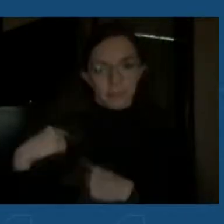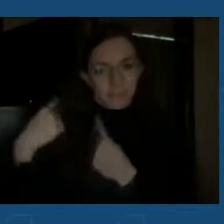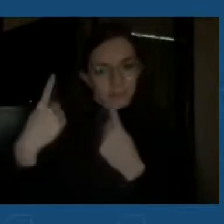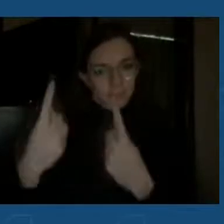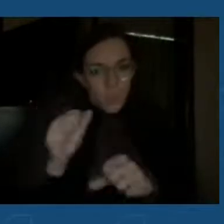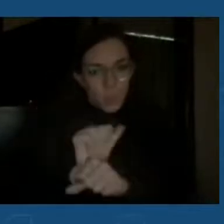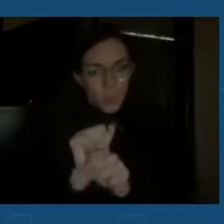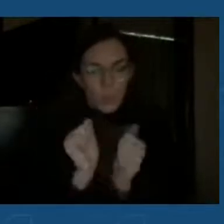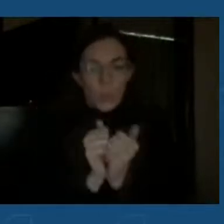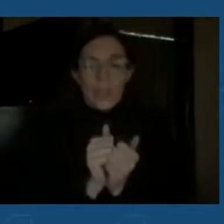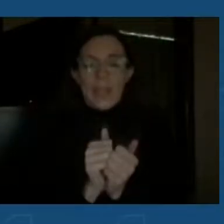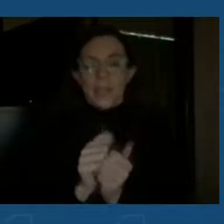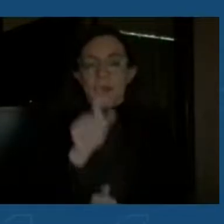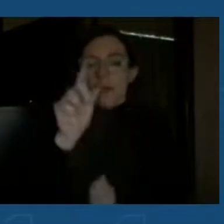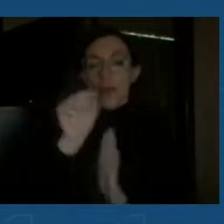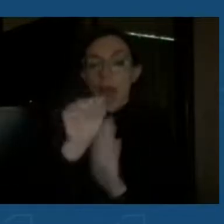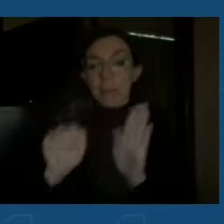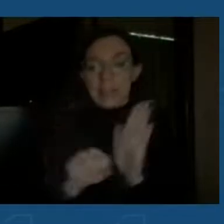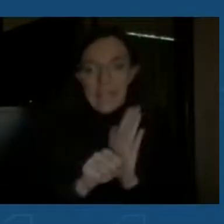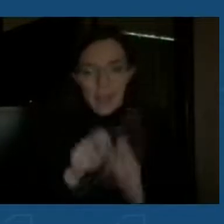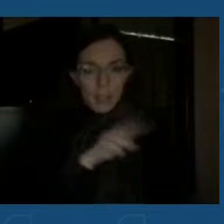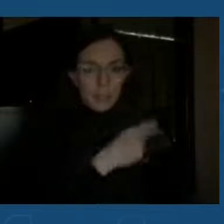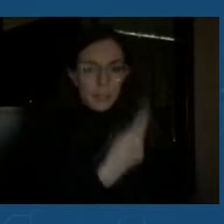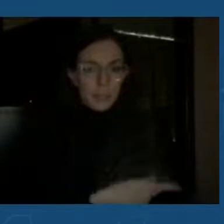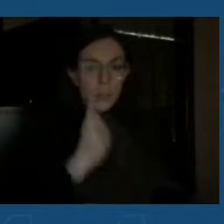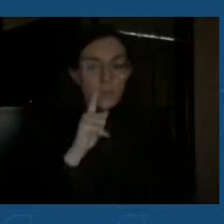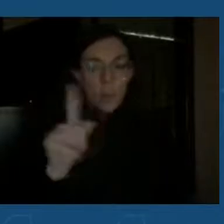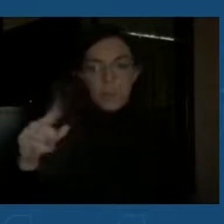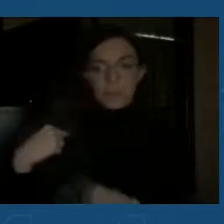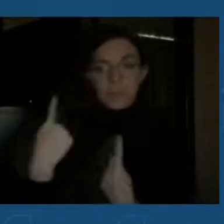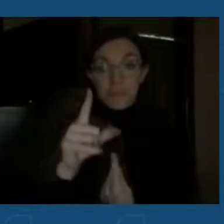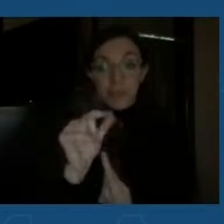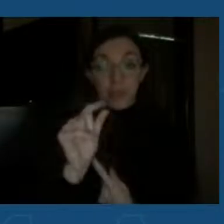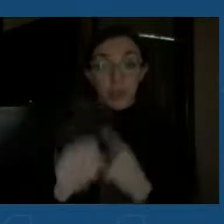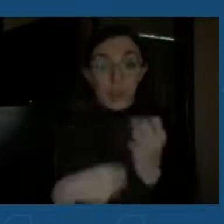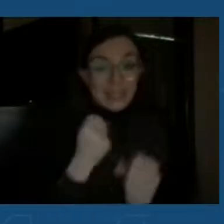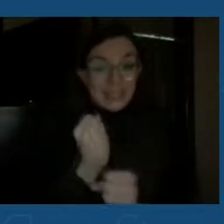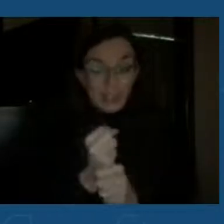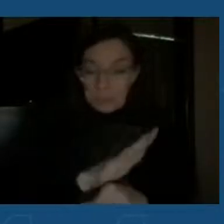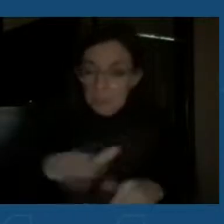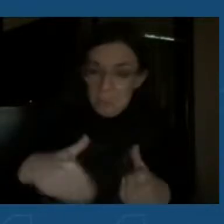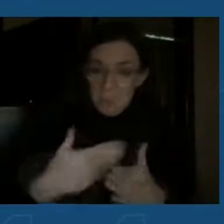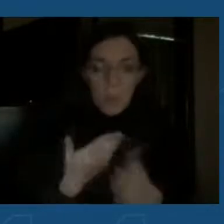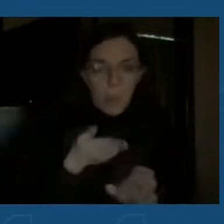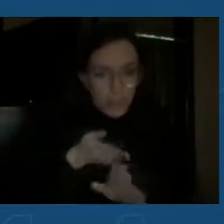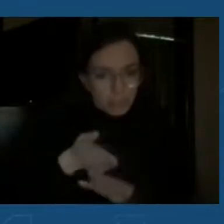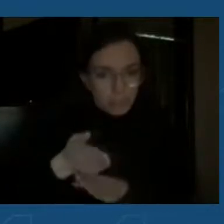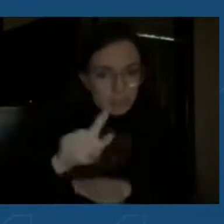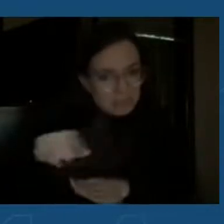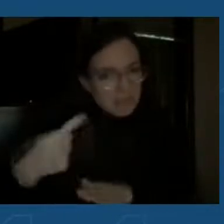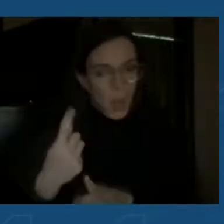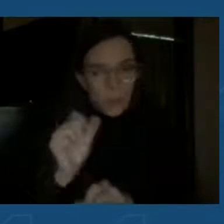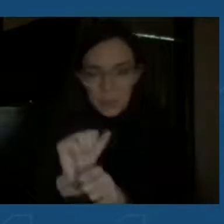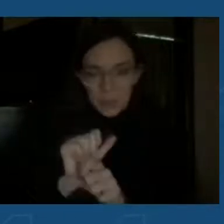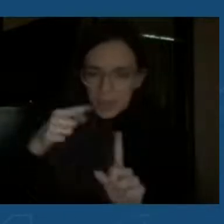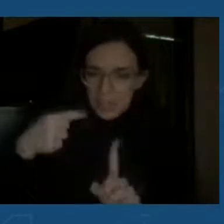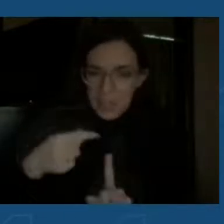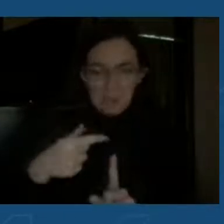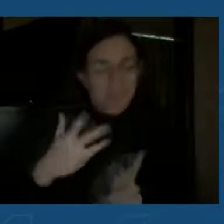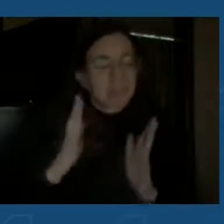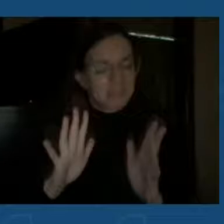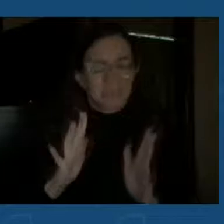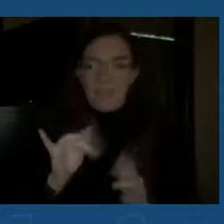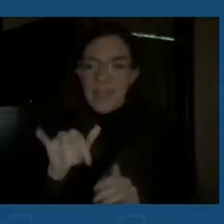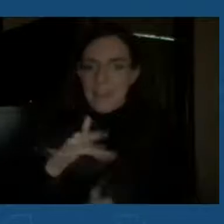Upstate is the only place I've known as a nurse. I've spent the entirety of my career there and wouldn't have it any other way.